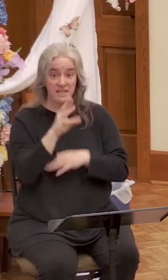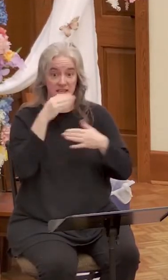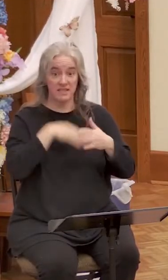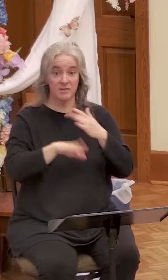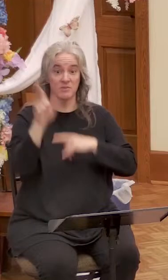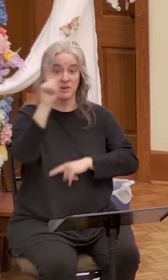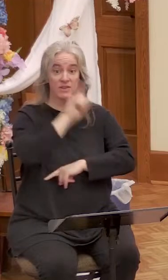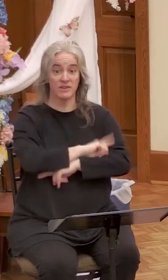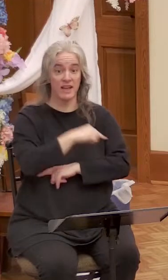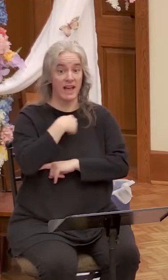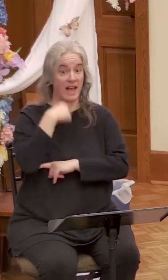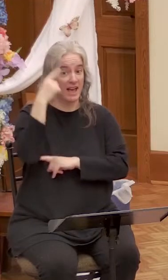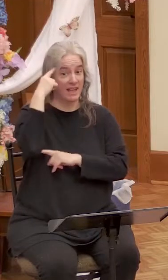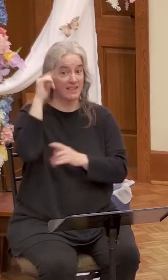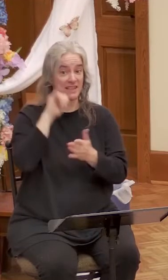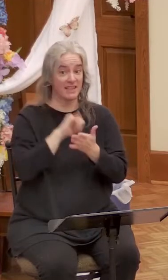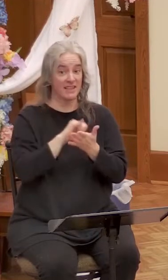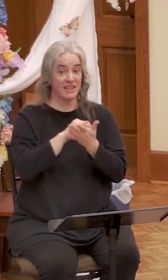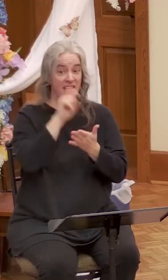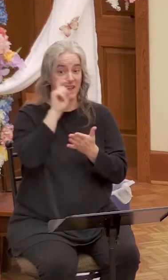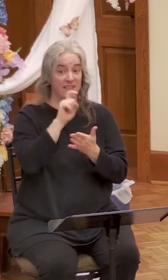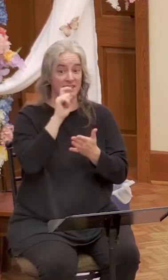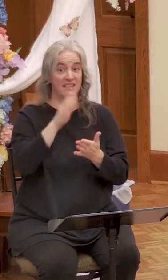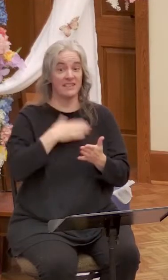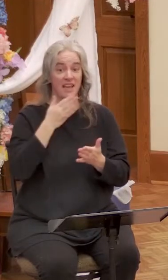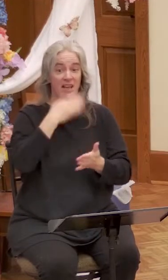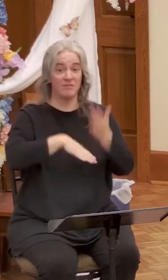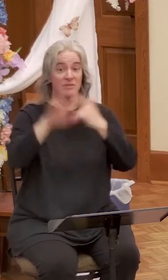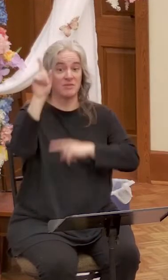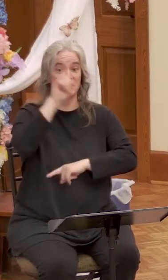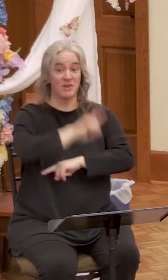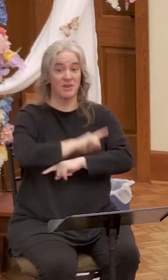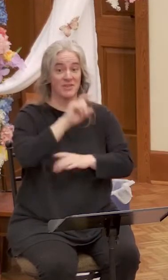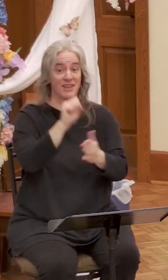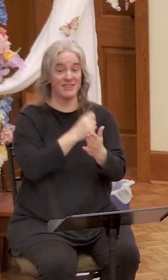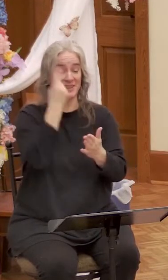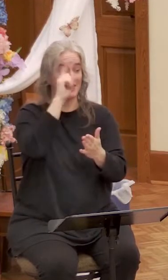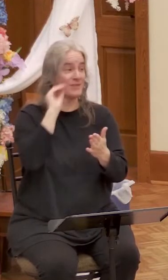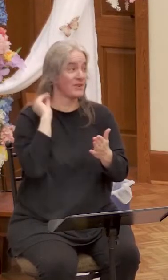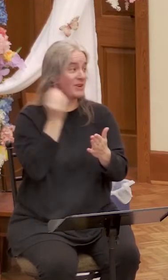think that requires a happy birthday song for our church.